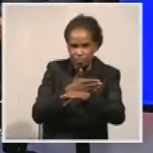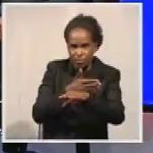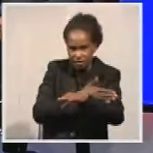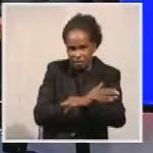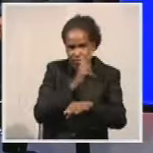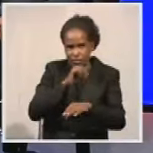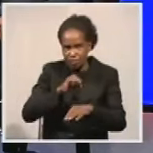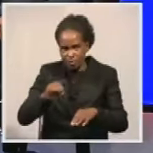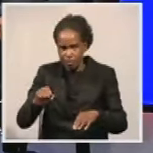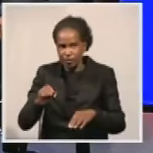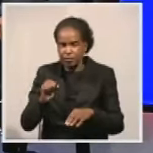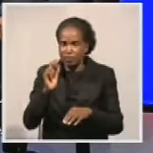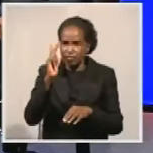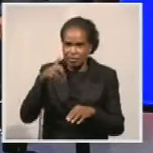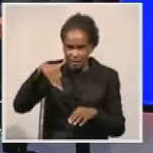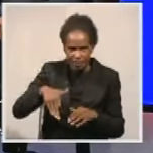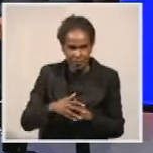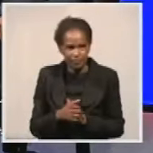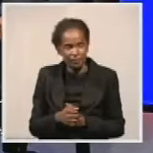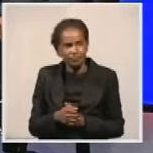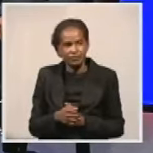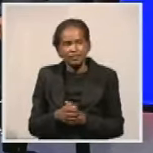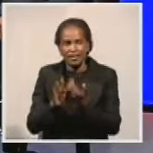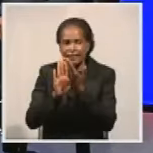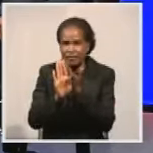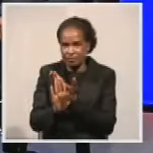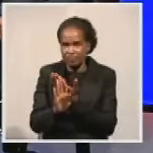advantaged Namibians are